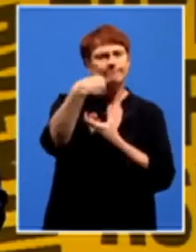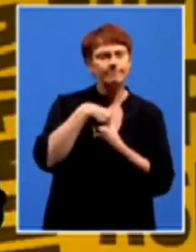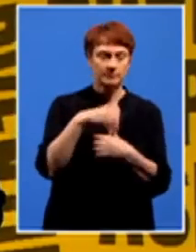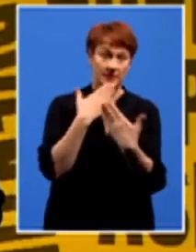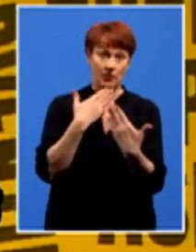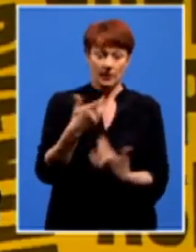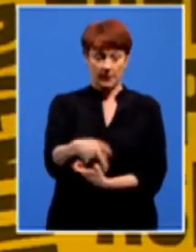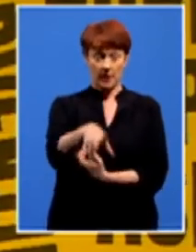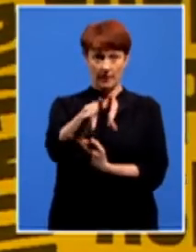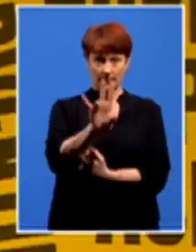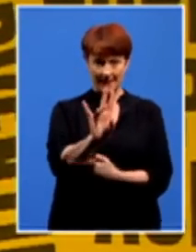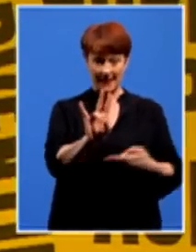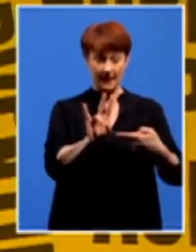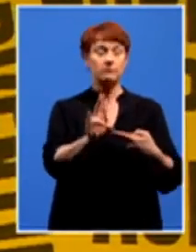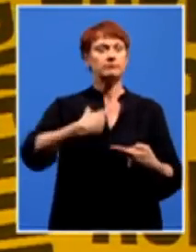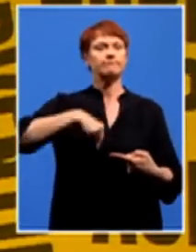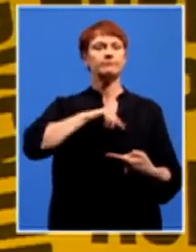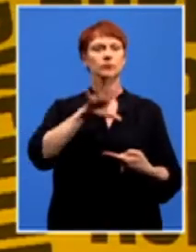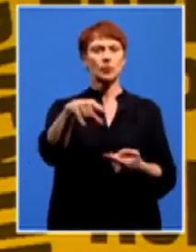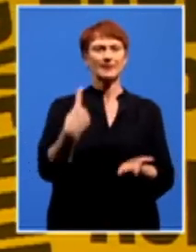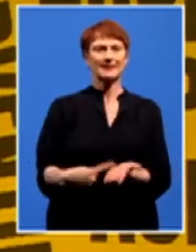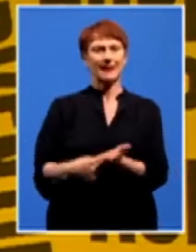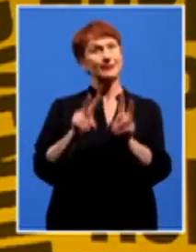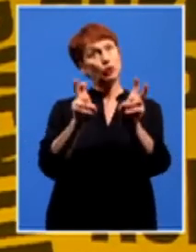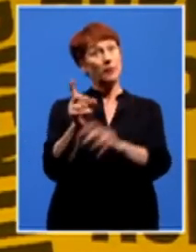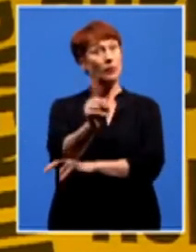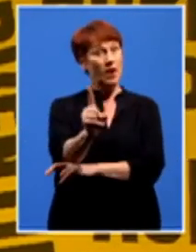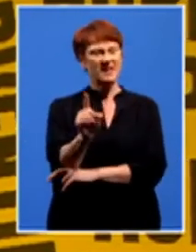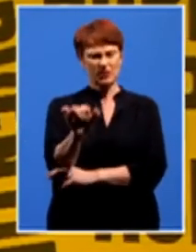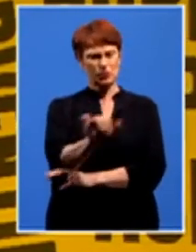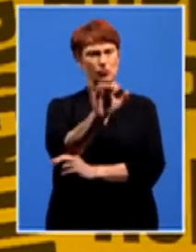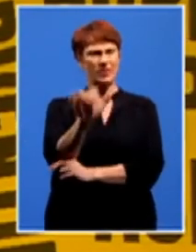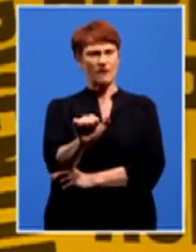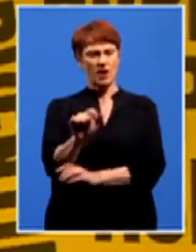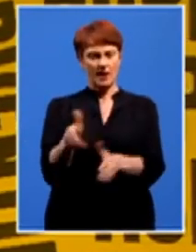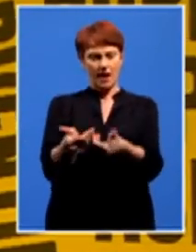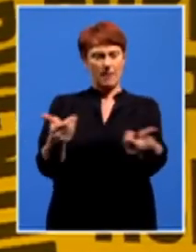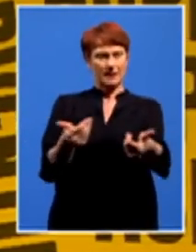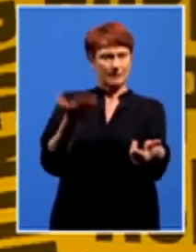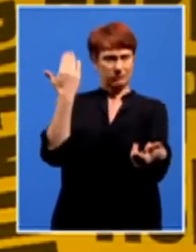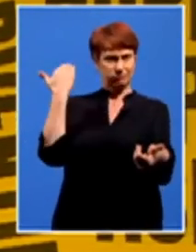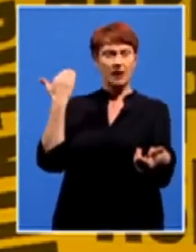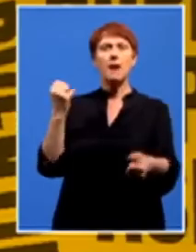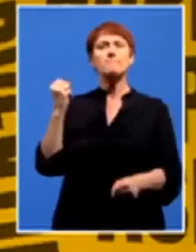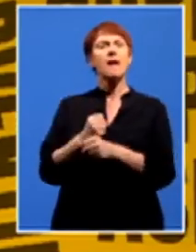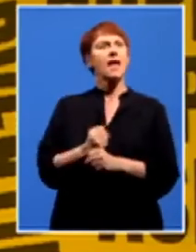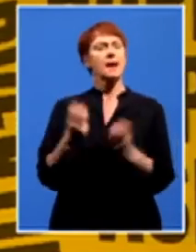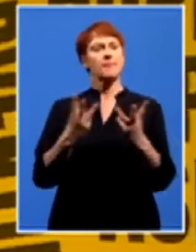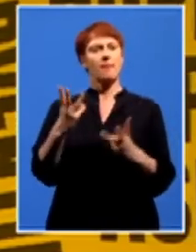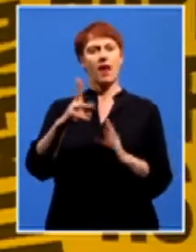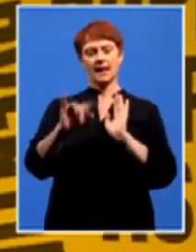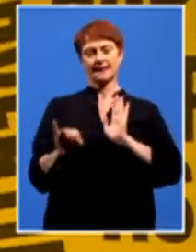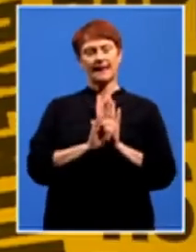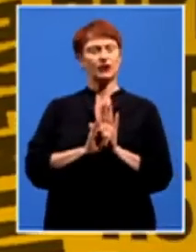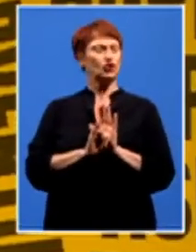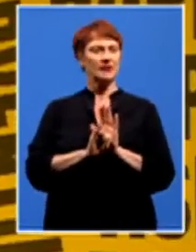On Wednesday, we're going to be talking about how apartheid South Africa stole the identity of thousands of people. Sarah